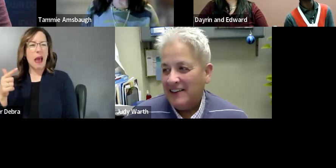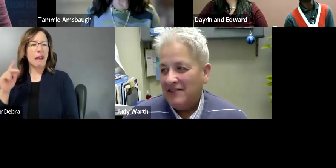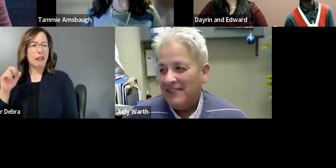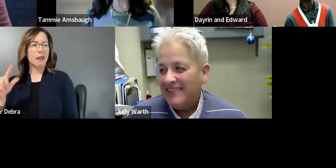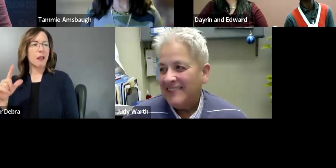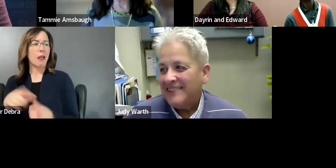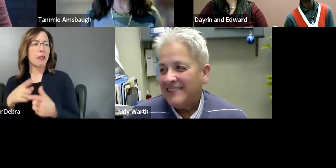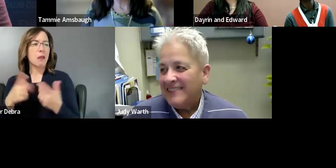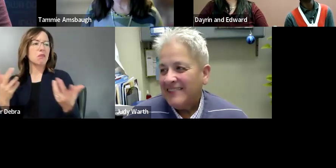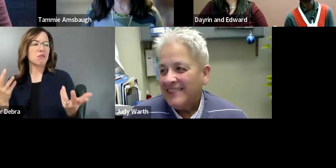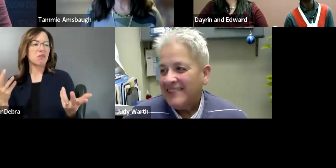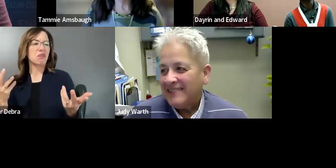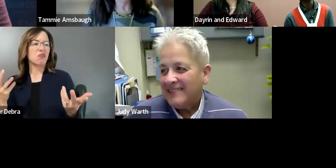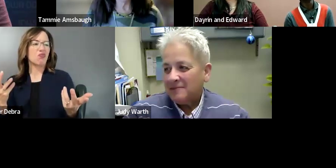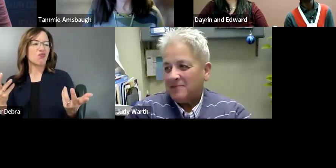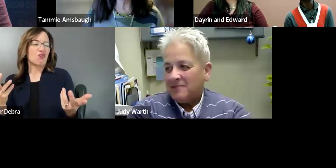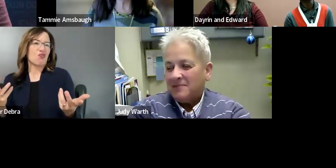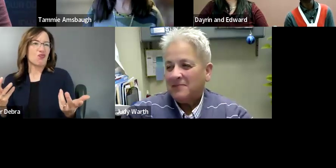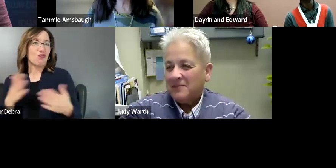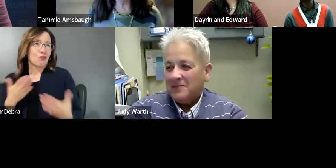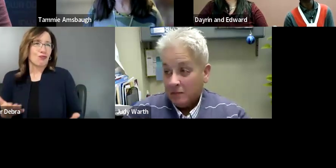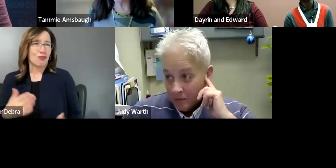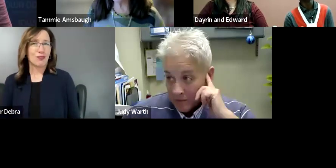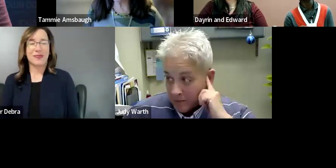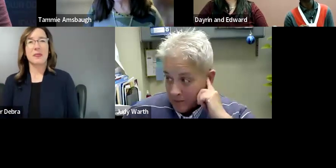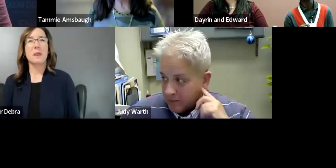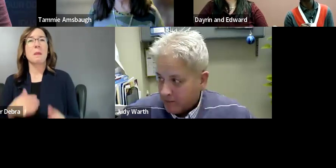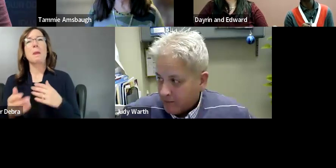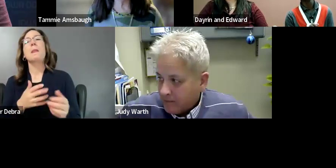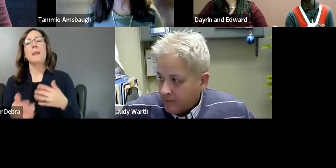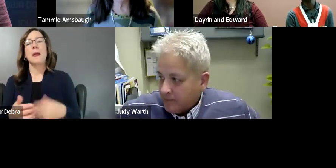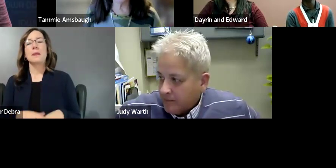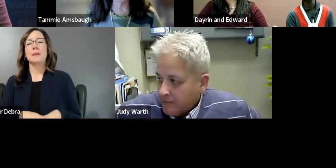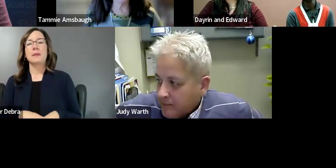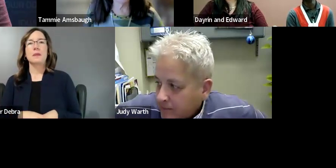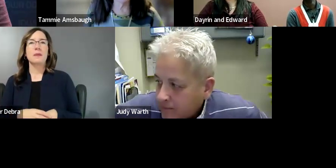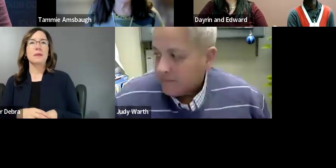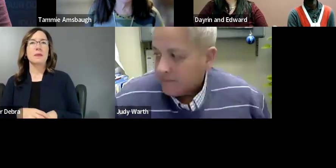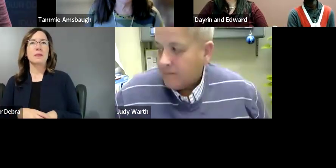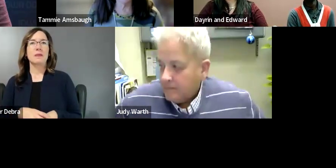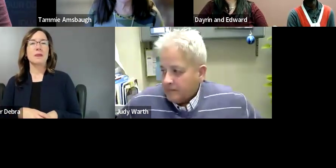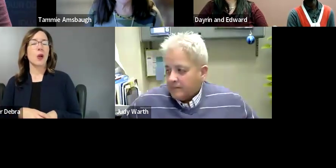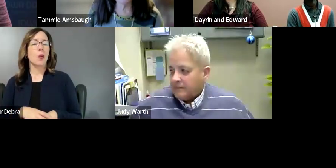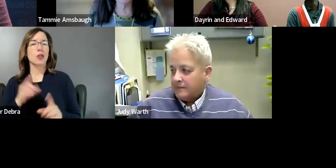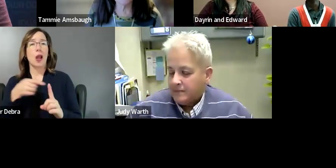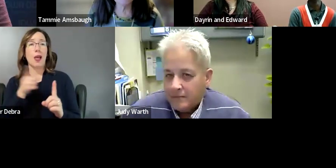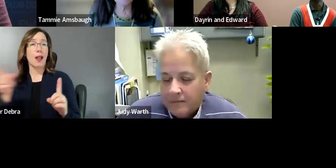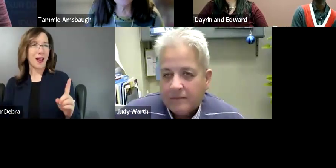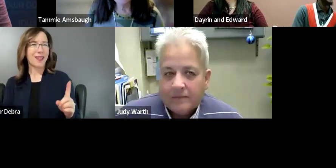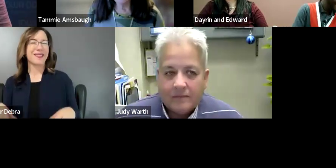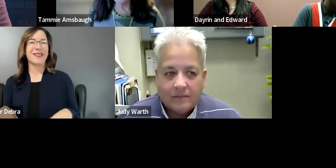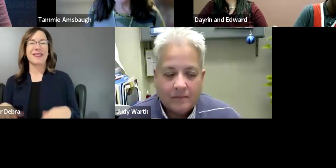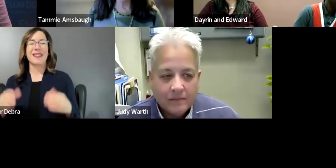might get. Yeah. Yeah. Yeah, right. Well, anyway, you guys, we're starting to digress here. So thank you